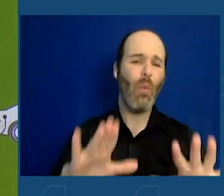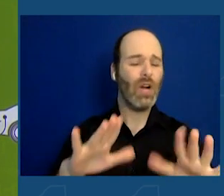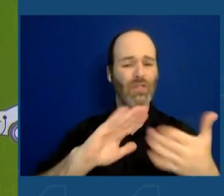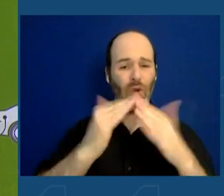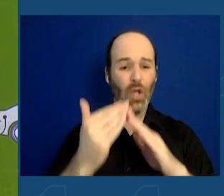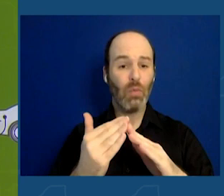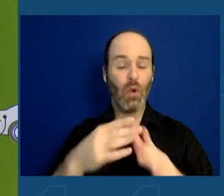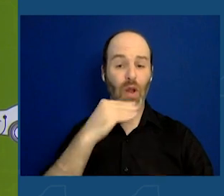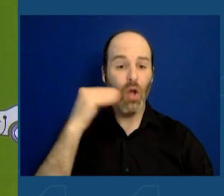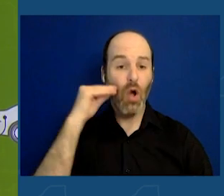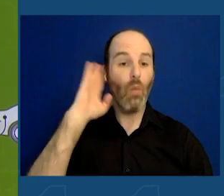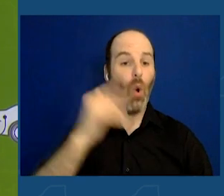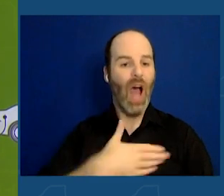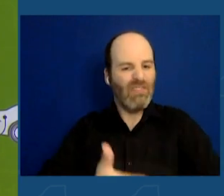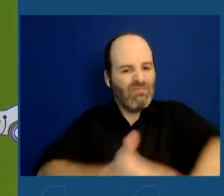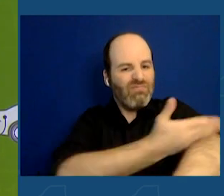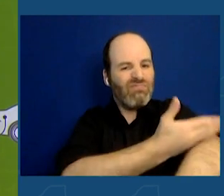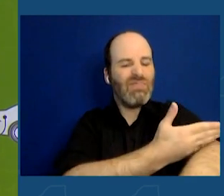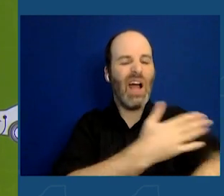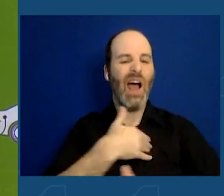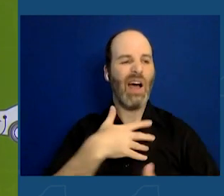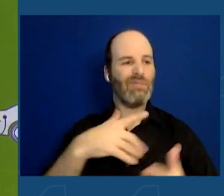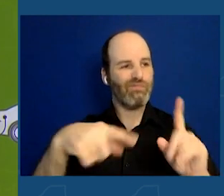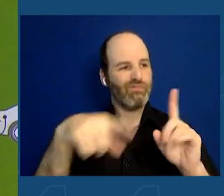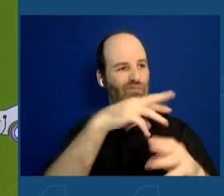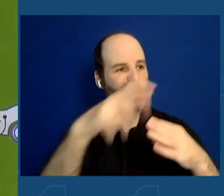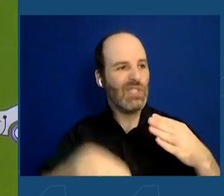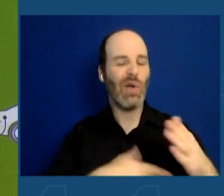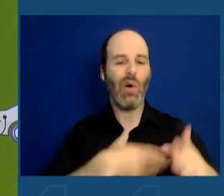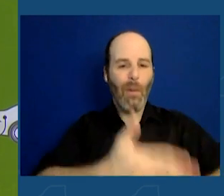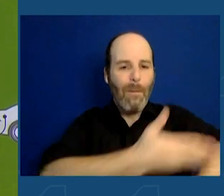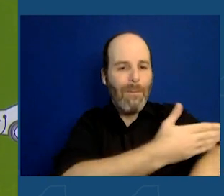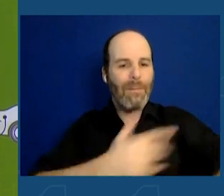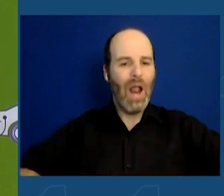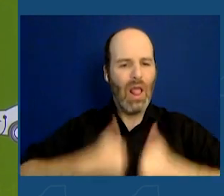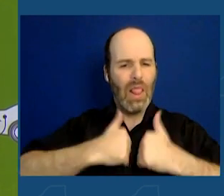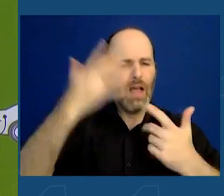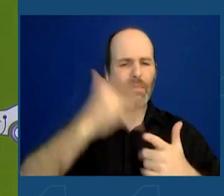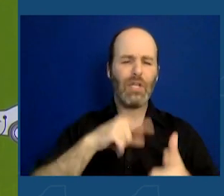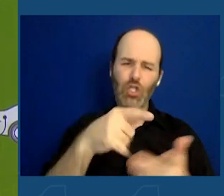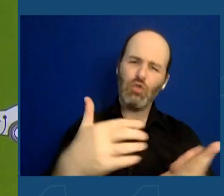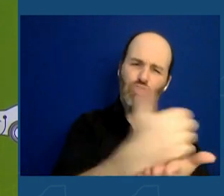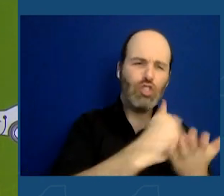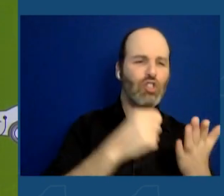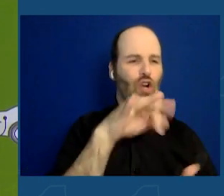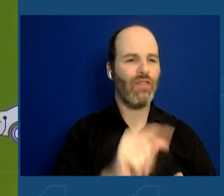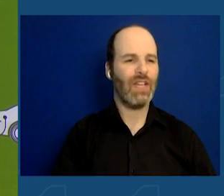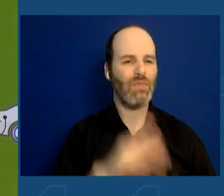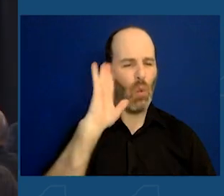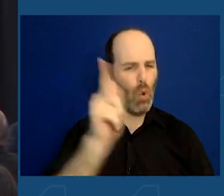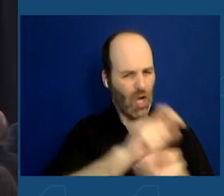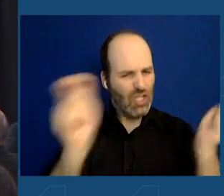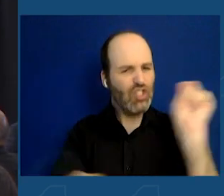better life, because they deserve it. We're going to be making changes. Thank you.